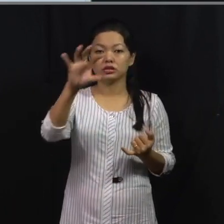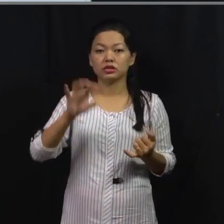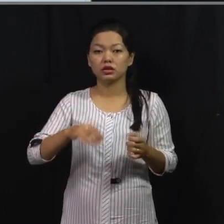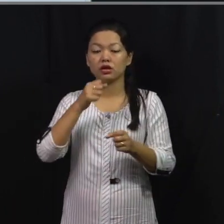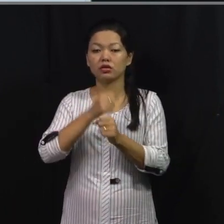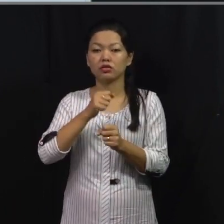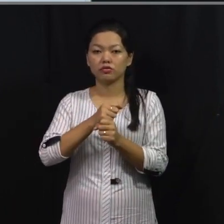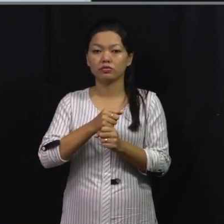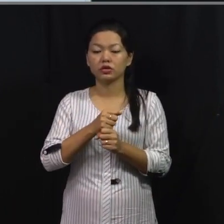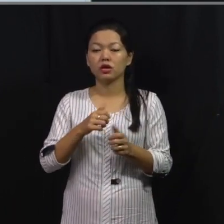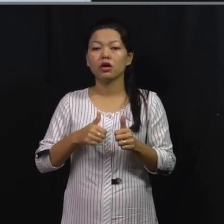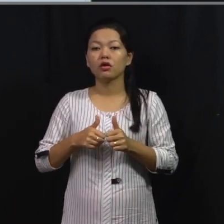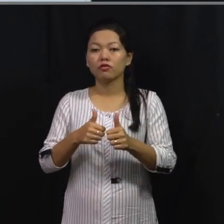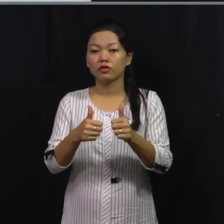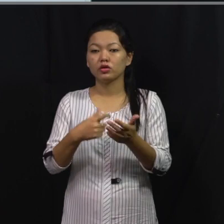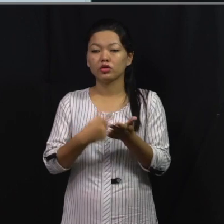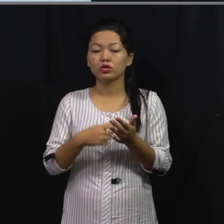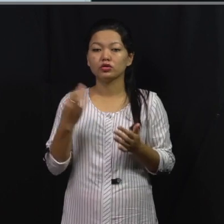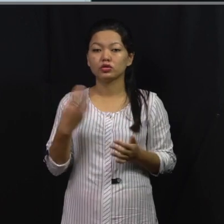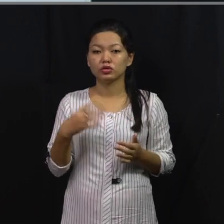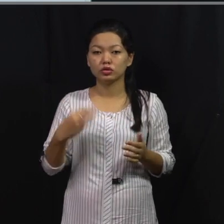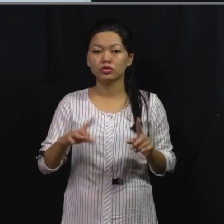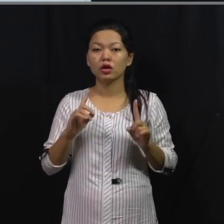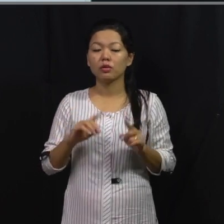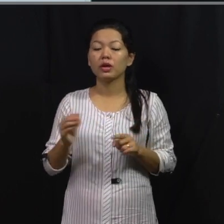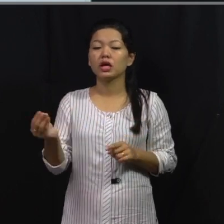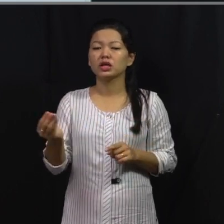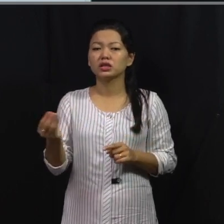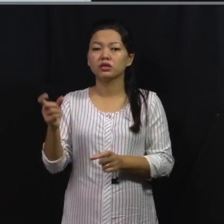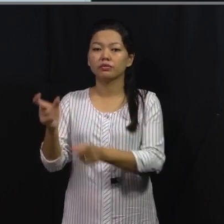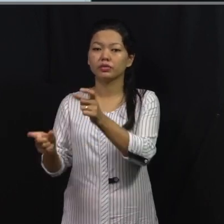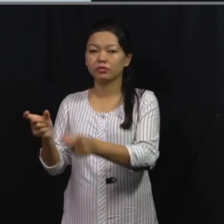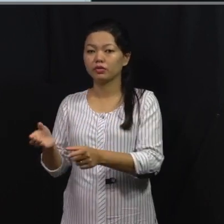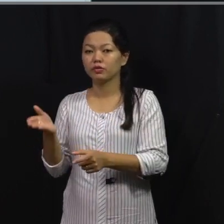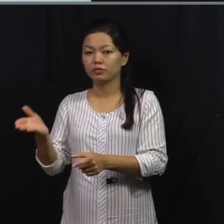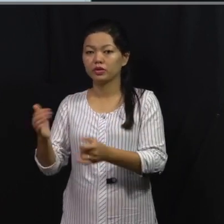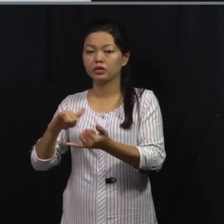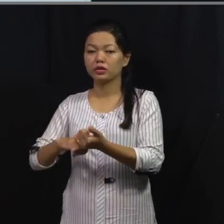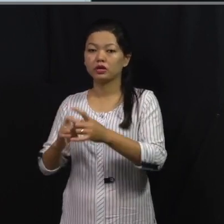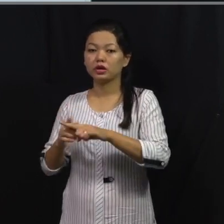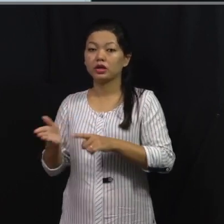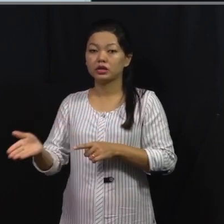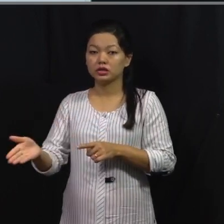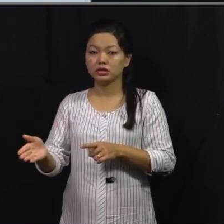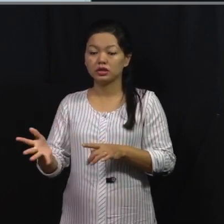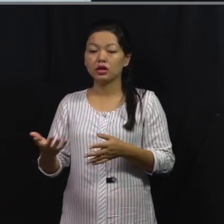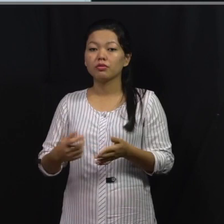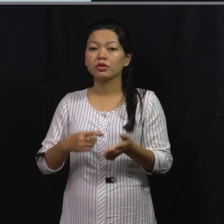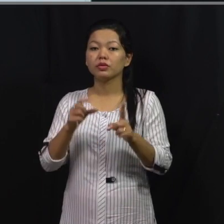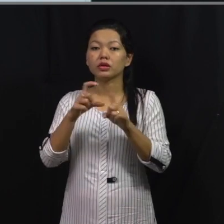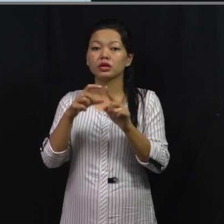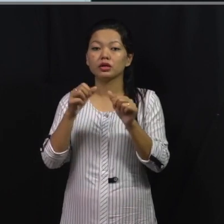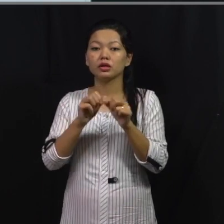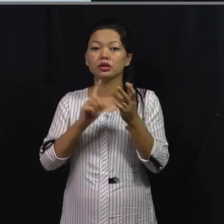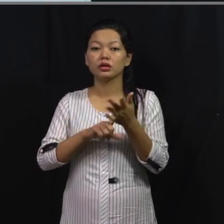which is provided by the government. But there are so many Dalits or the scheduled castes who are still underprivileged, okay. They are